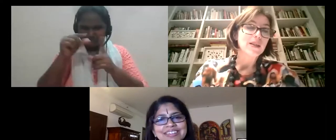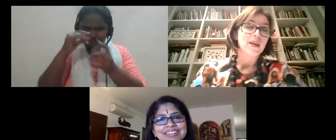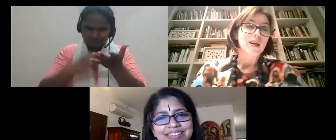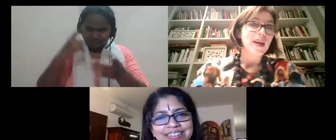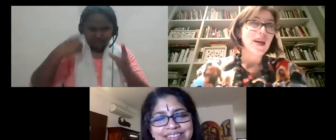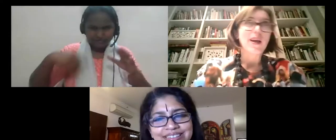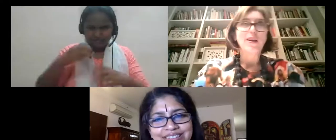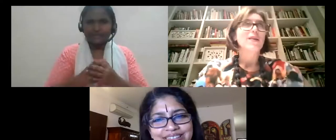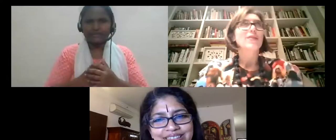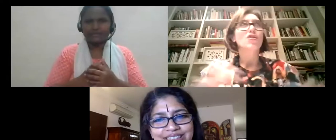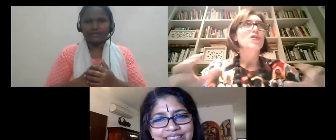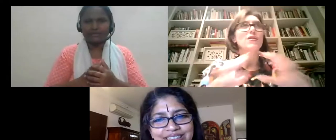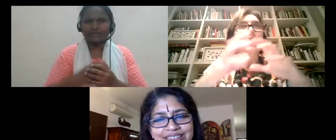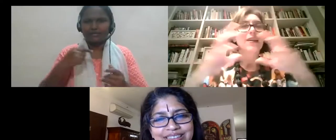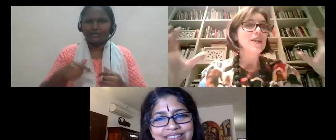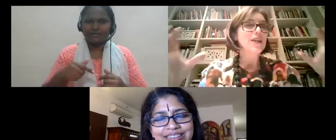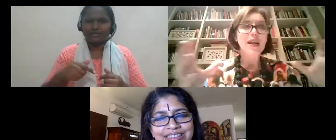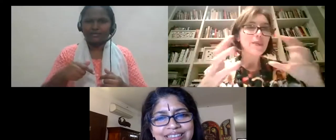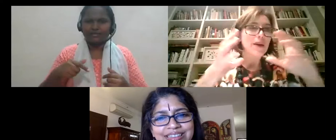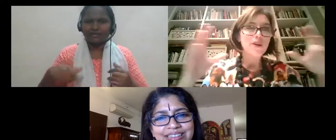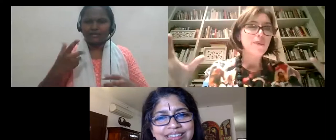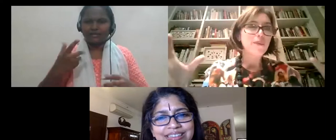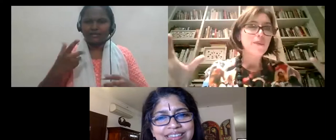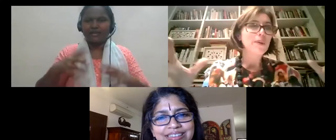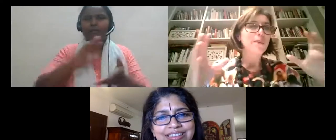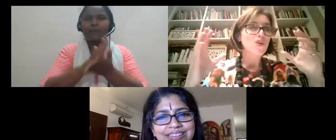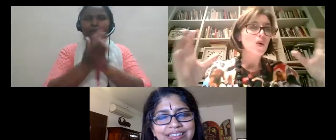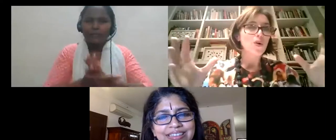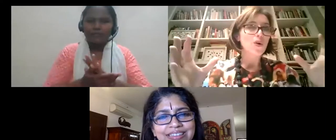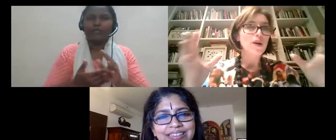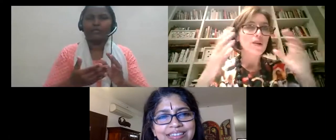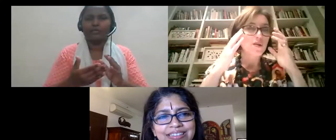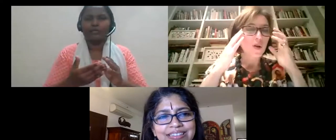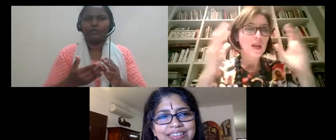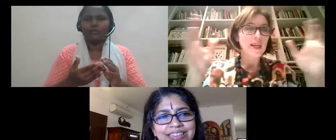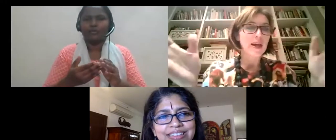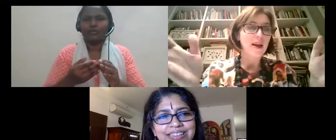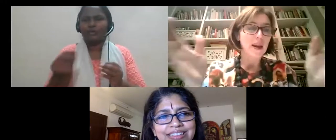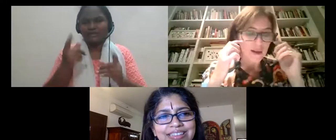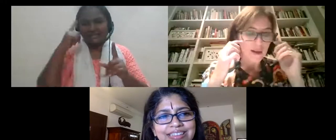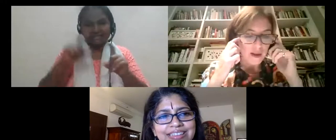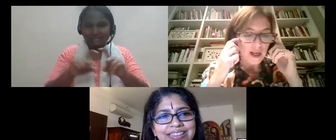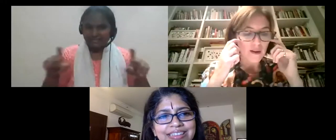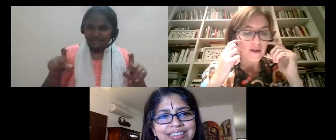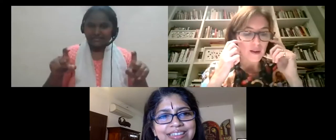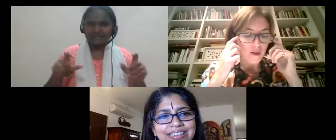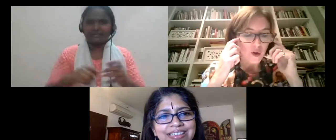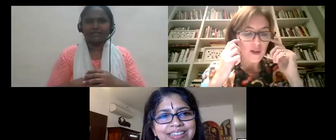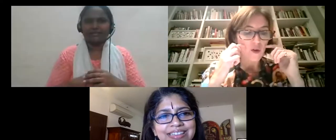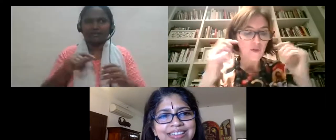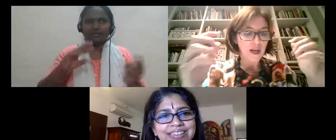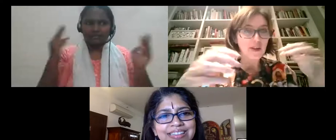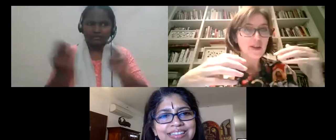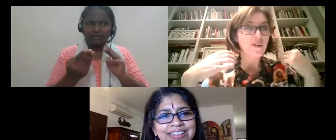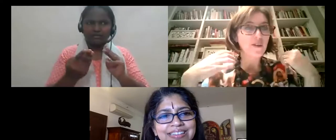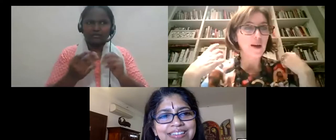artist, it sort of suddenly it becomes, everything becomes so clear, and the voice